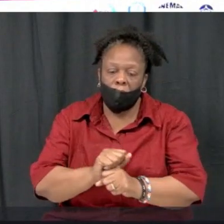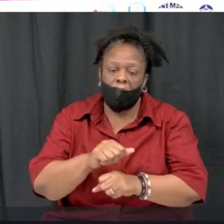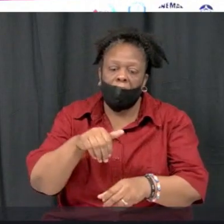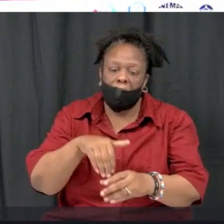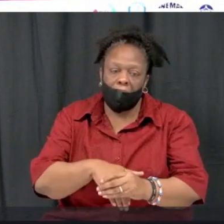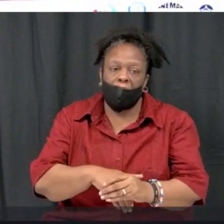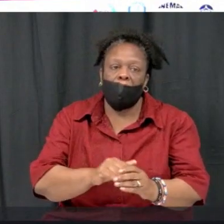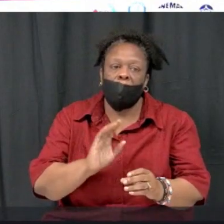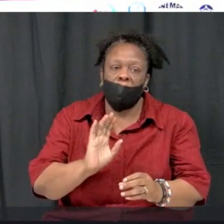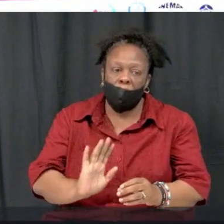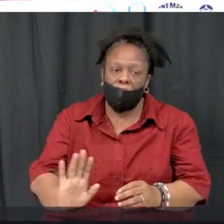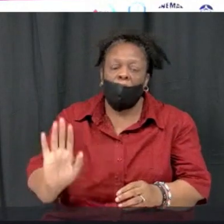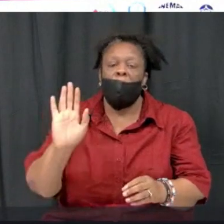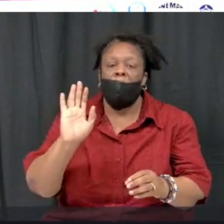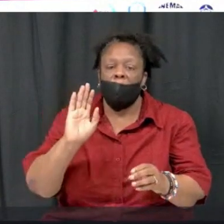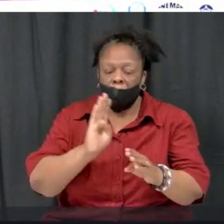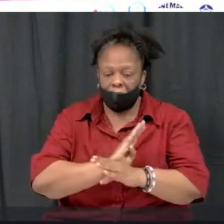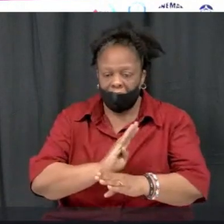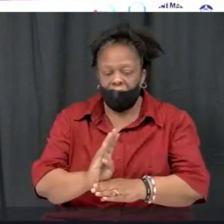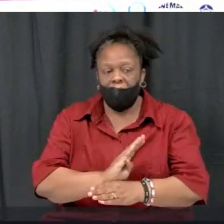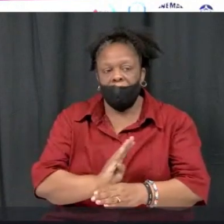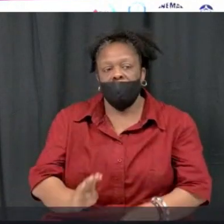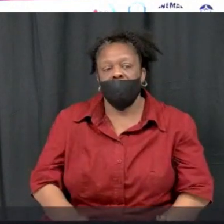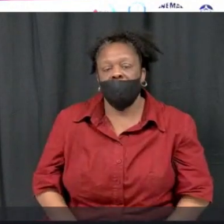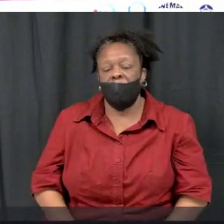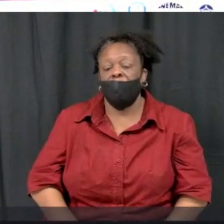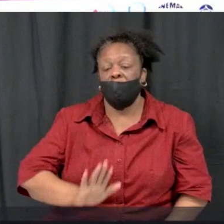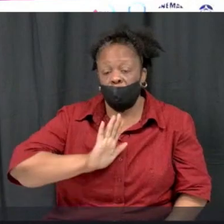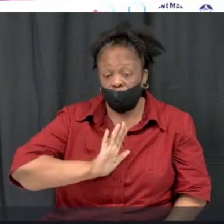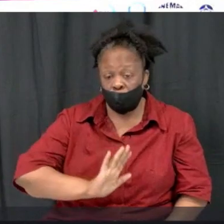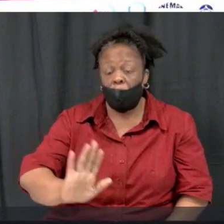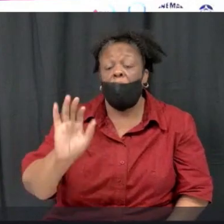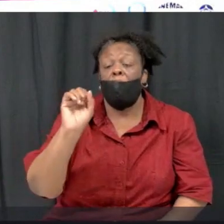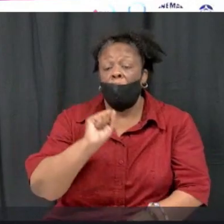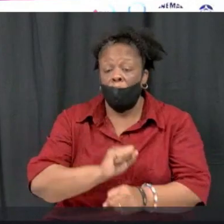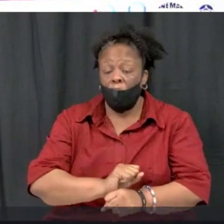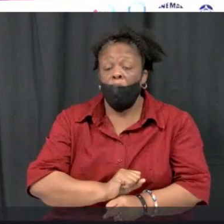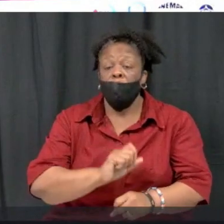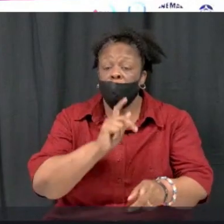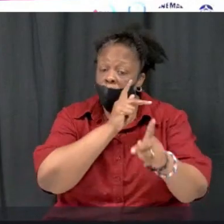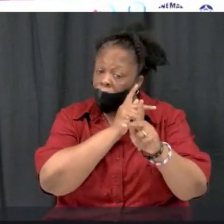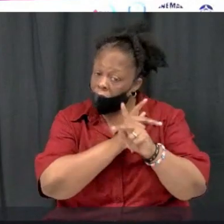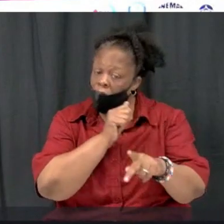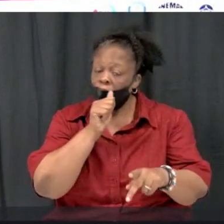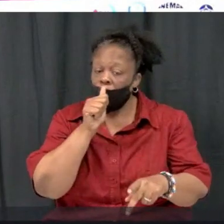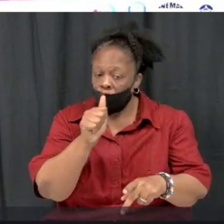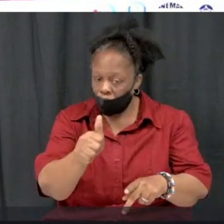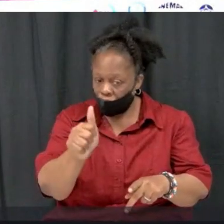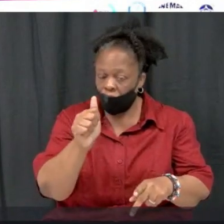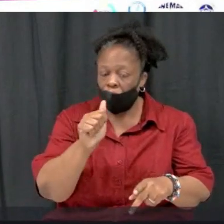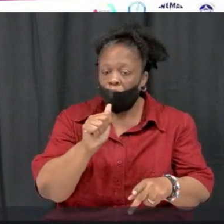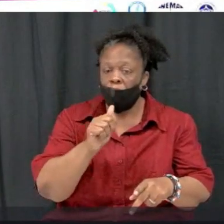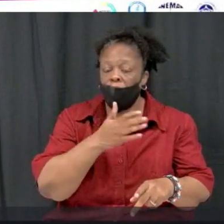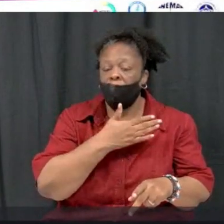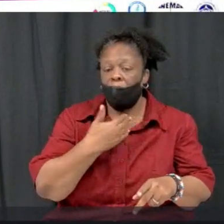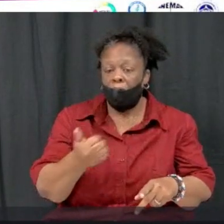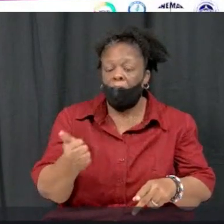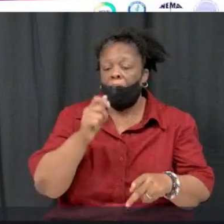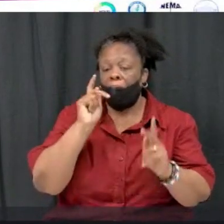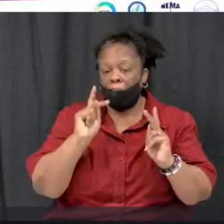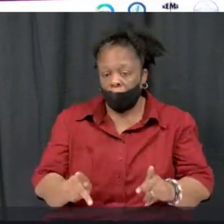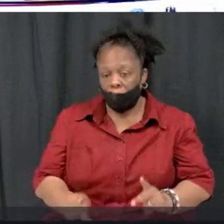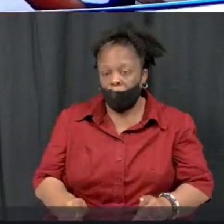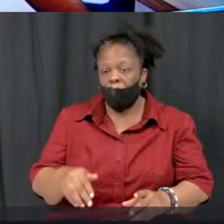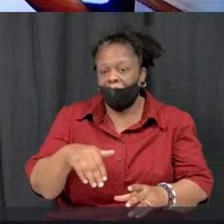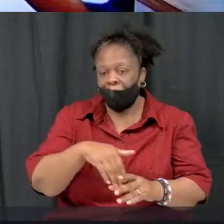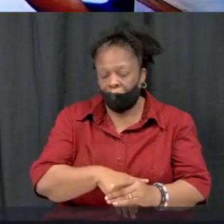job and your duty to protect those people within your organization who has already been vaccinated and